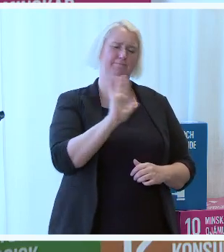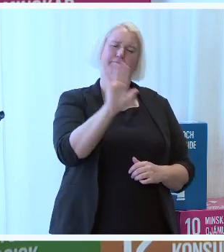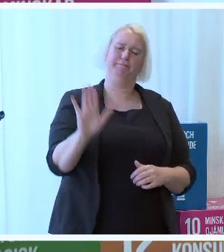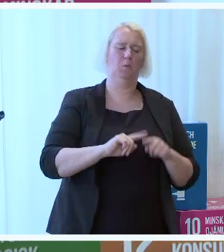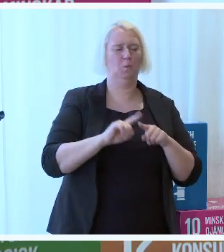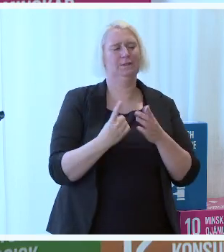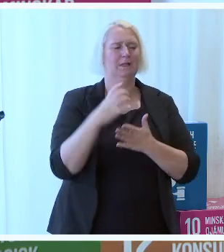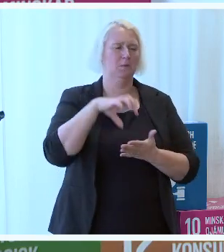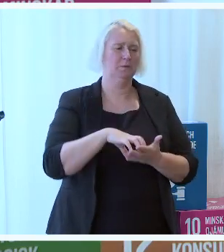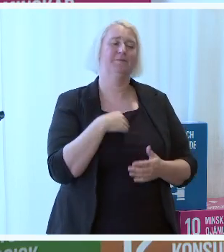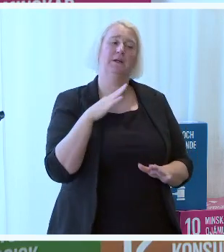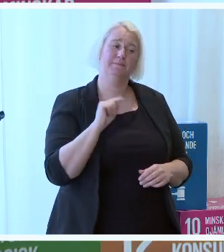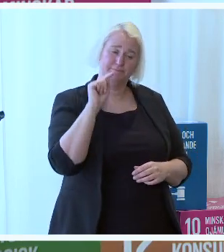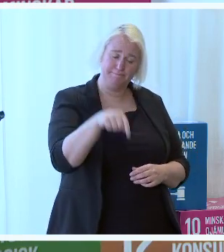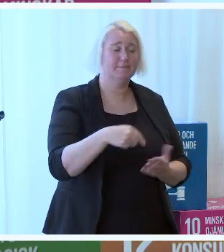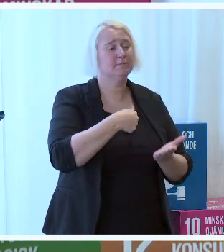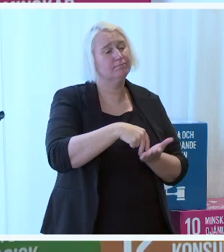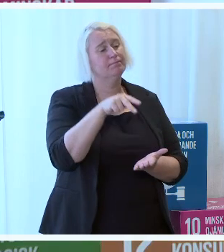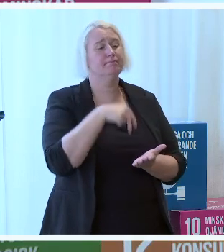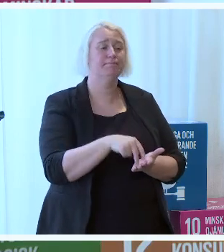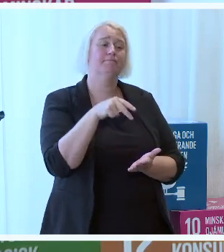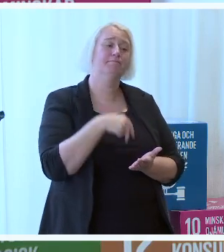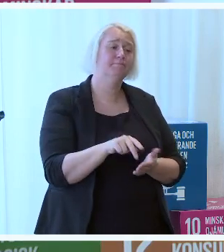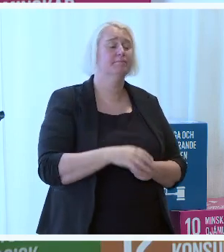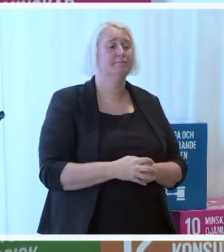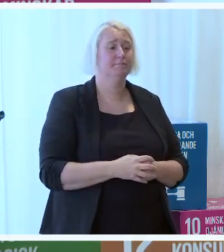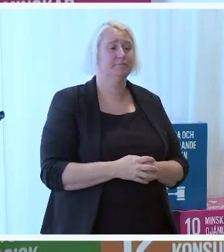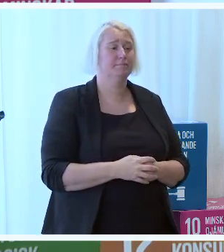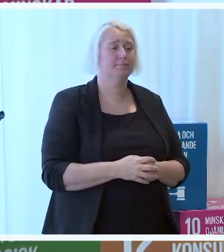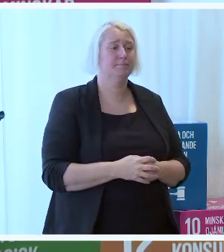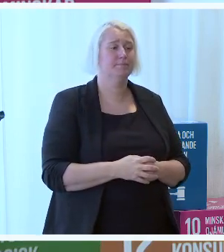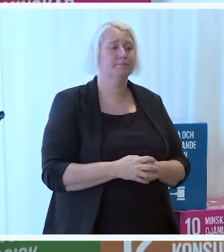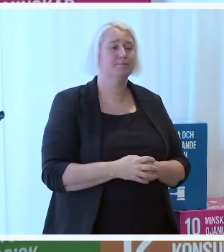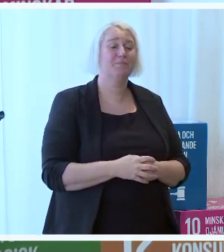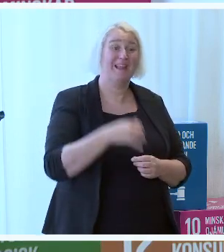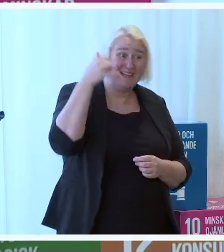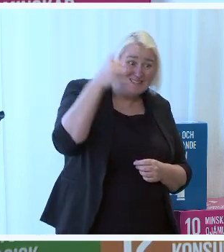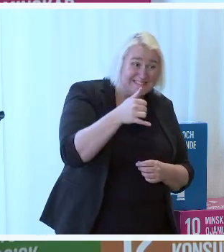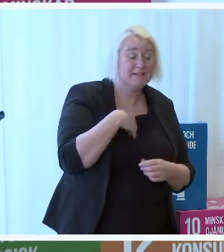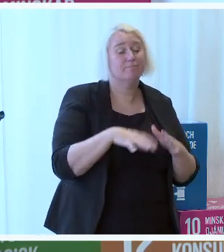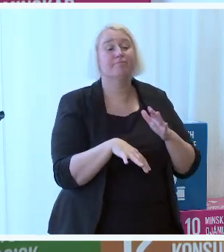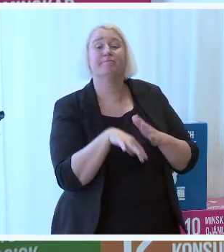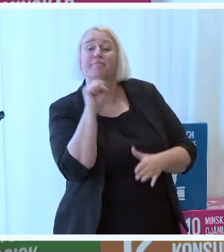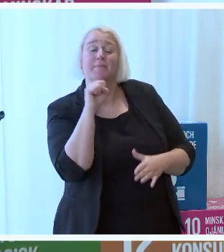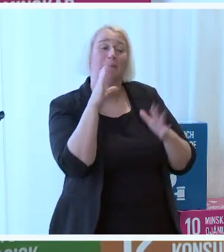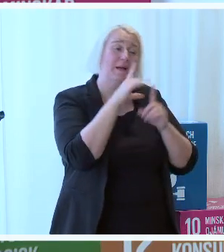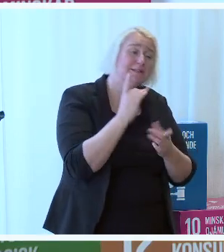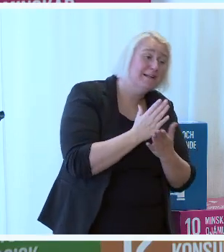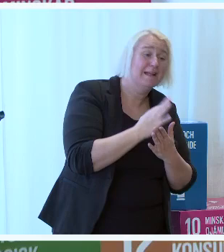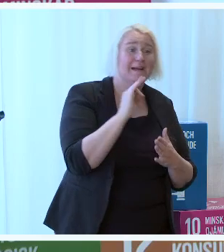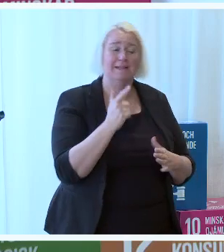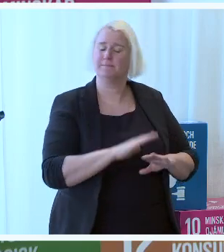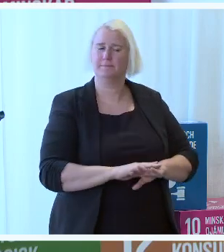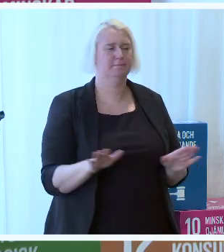country whereby we were not allowed to talk about rights. Civil society were not allowed to come together and organize themselves. It was forbidden because